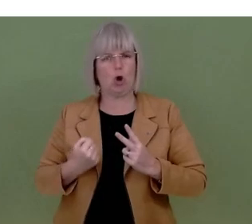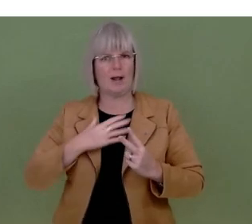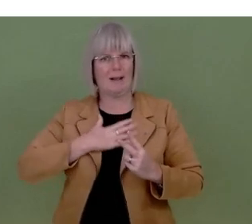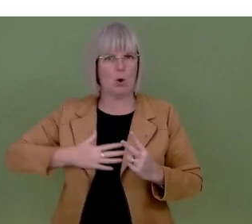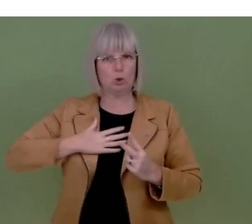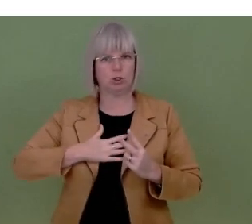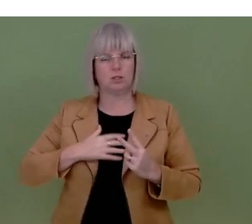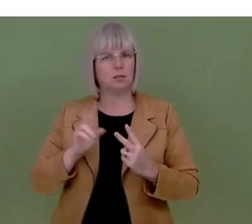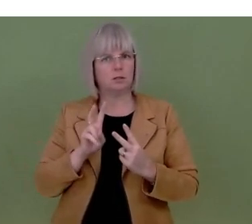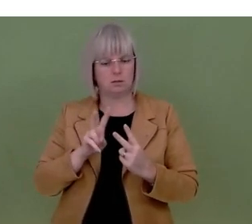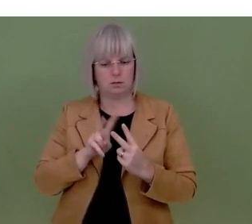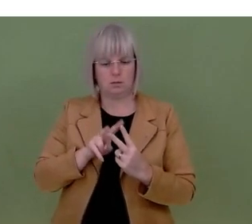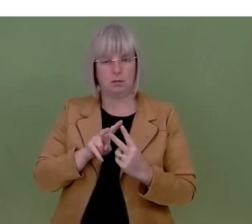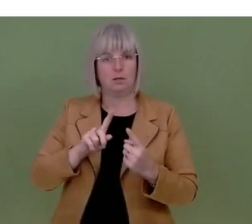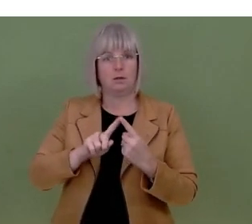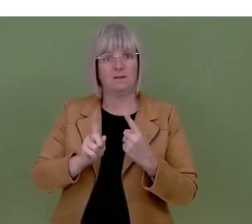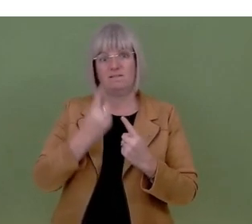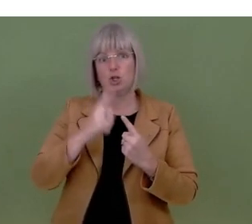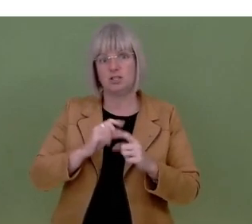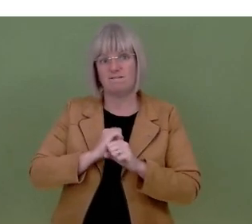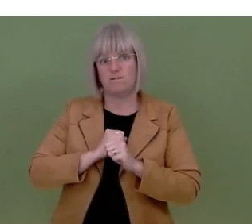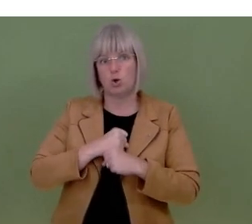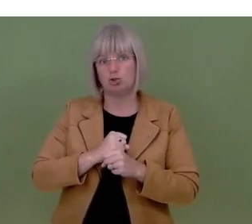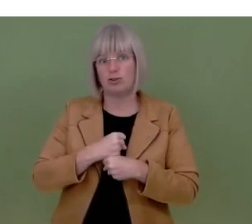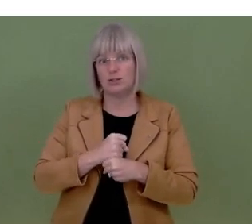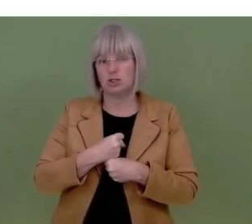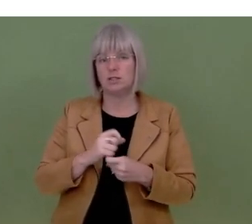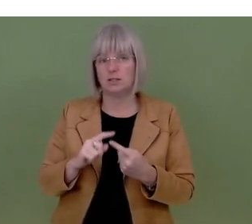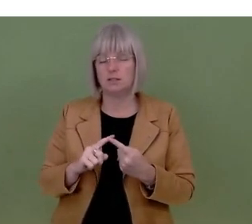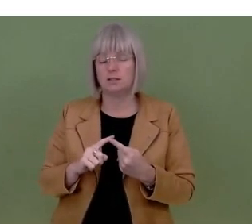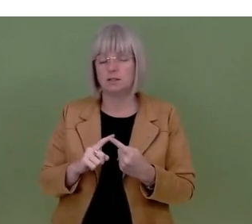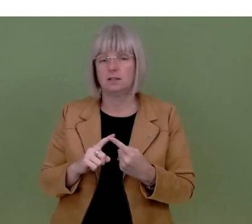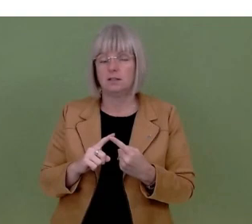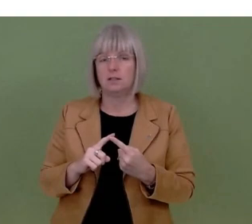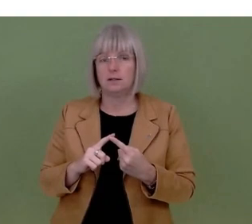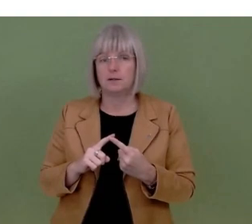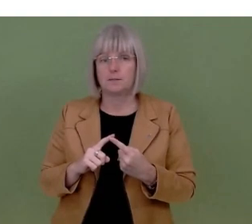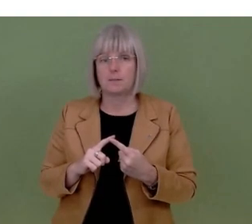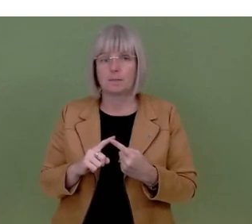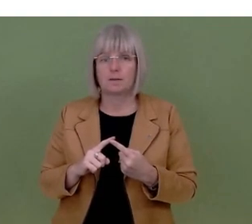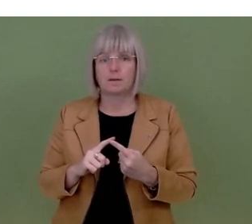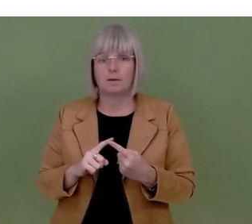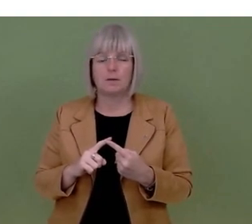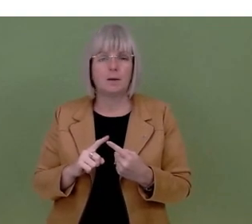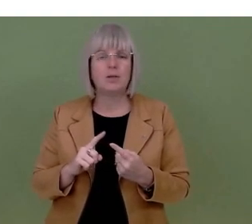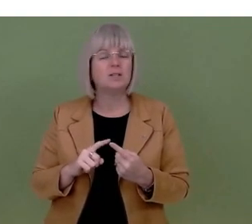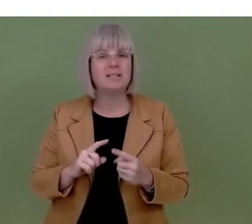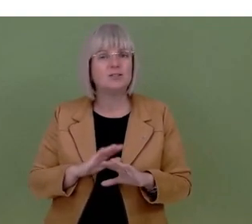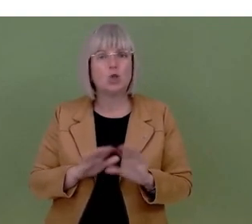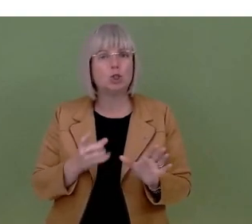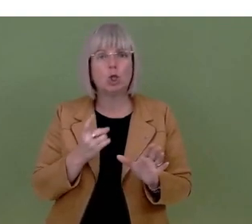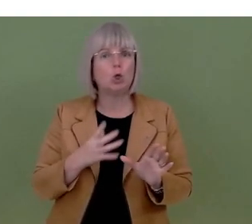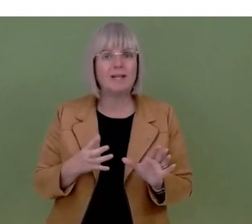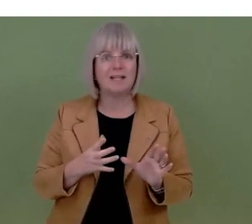frustration, because I would think it was almost unique for just a patient to go into hospital. That patient has a